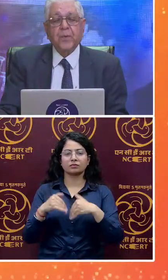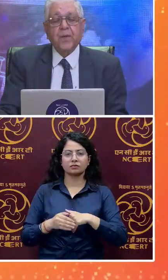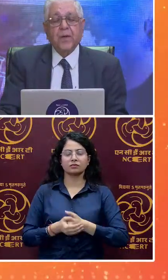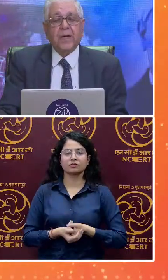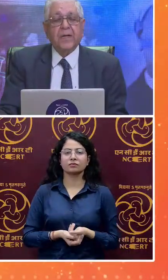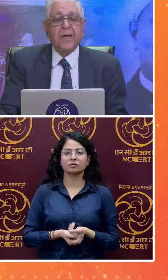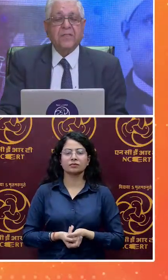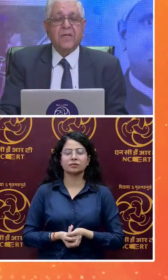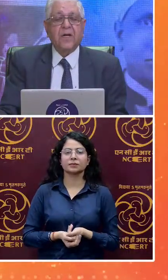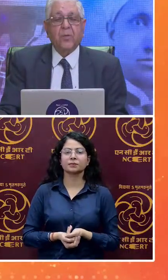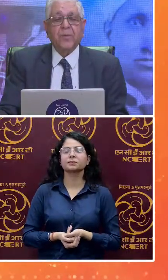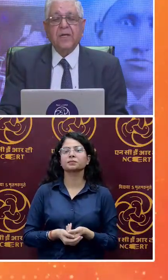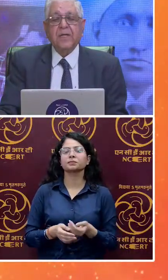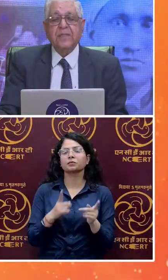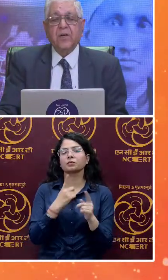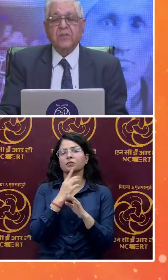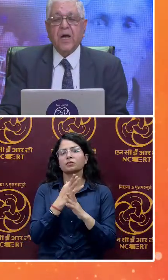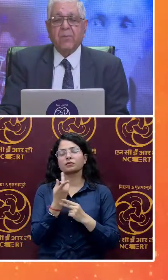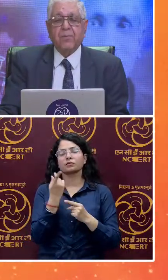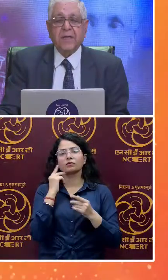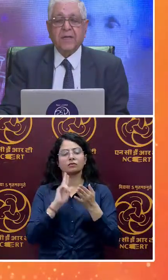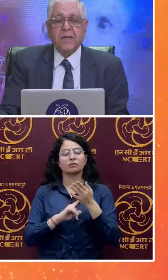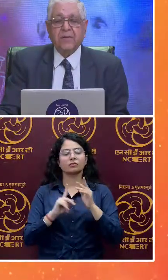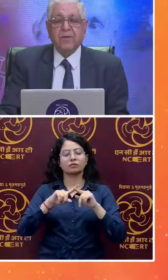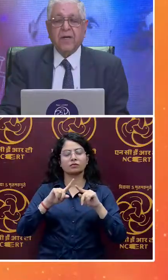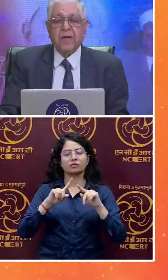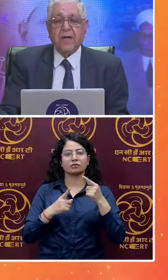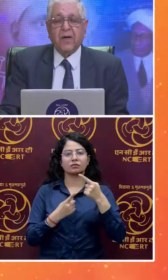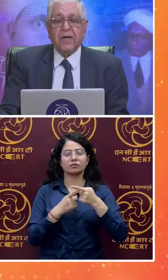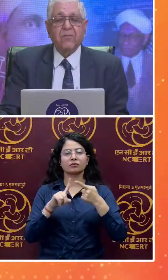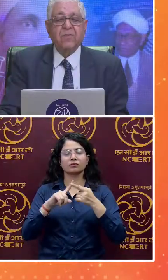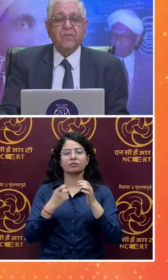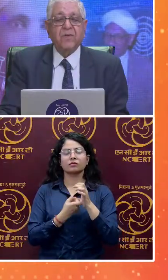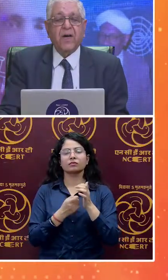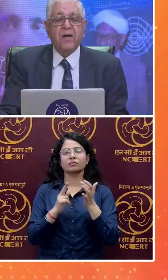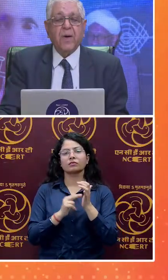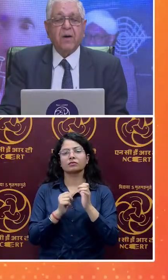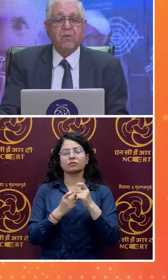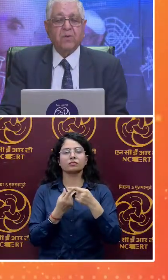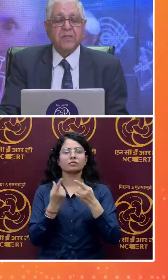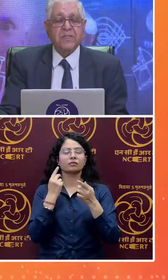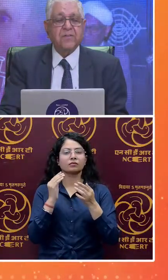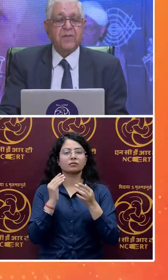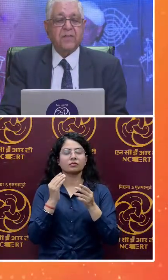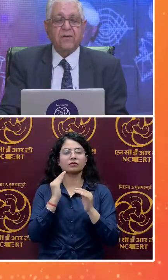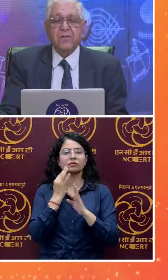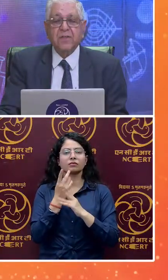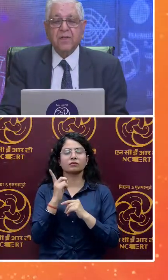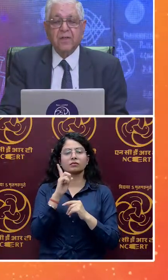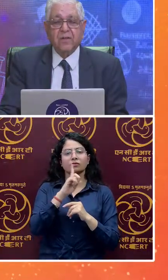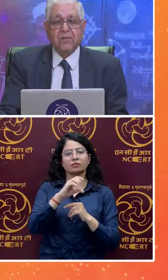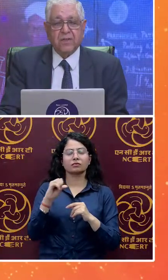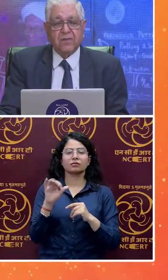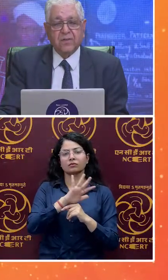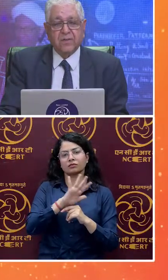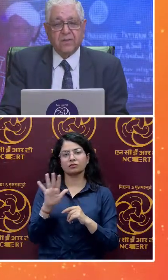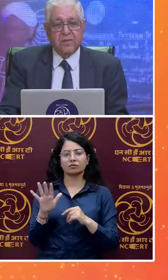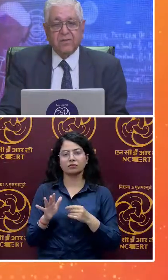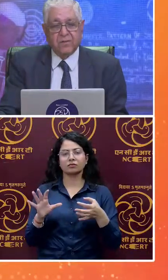So, International Atomic Energy also happened in Vienna in 1955. Bhabha was associated